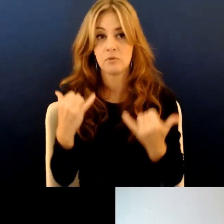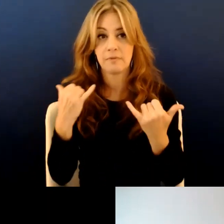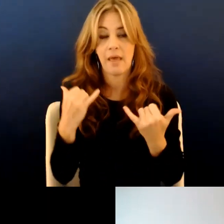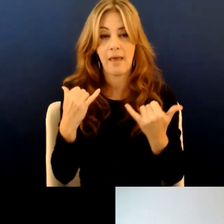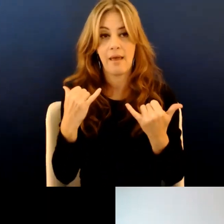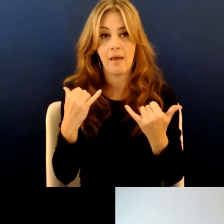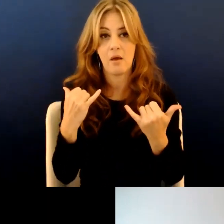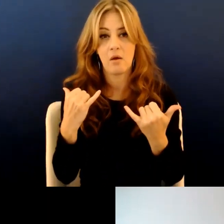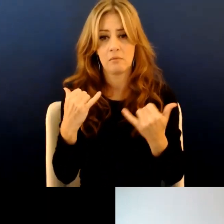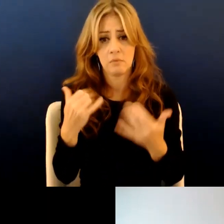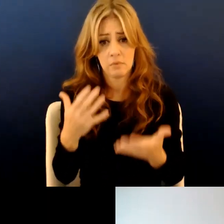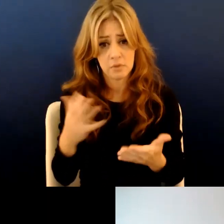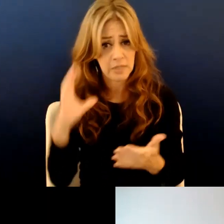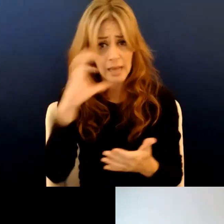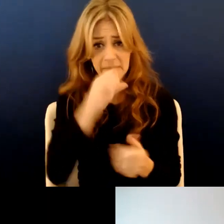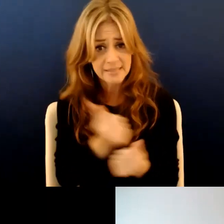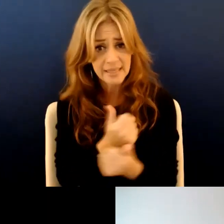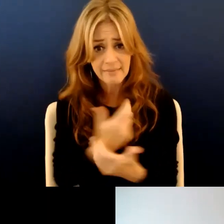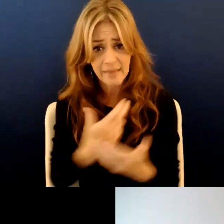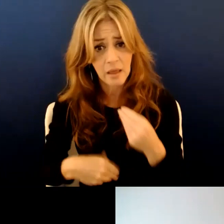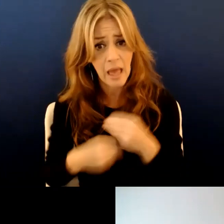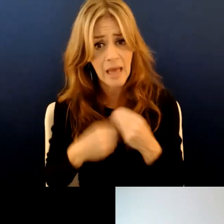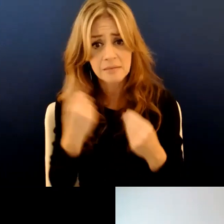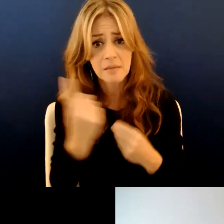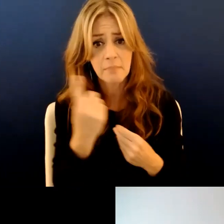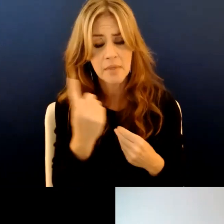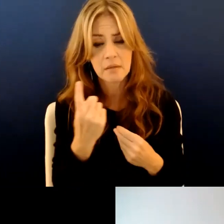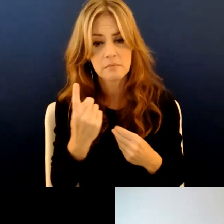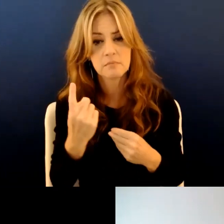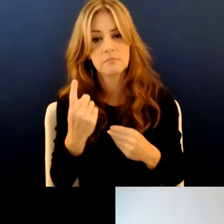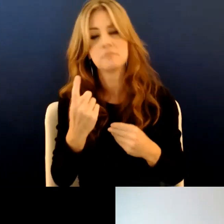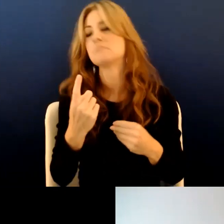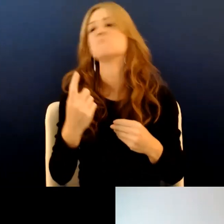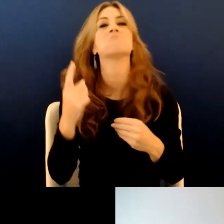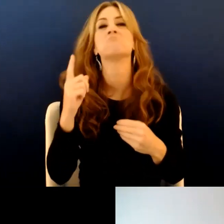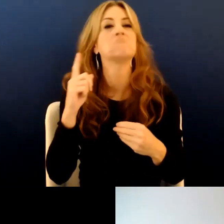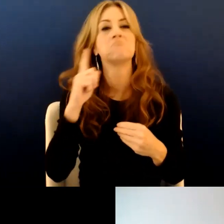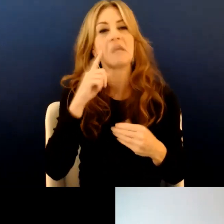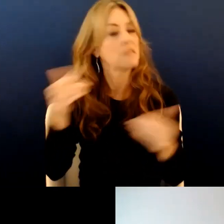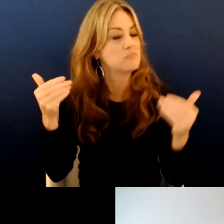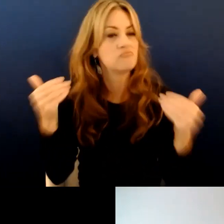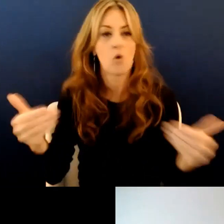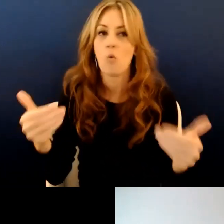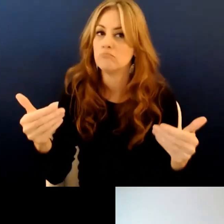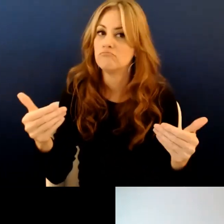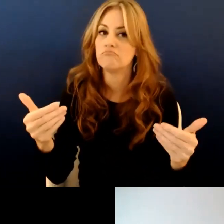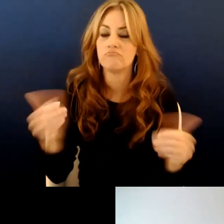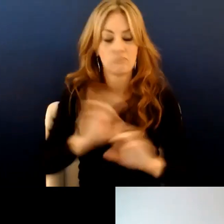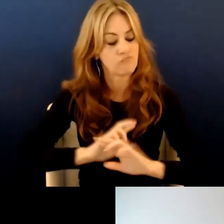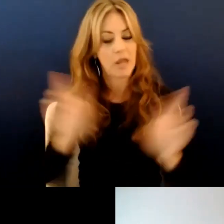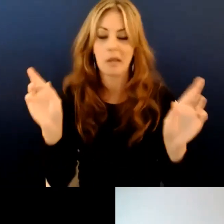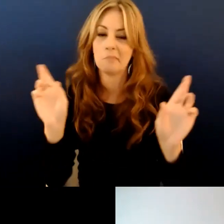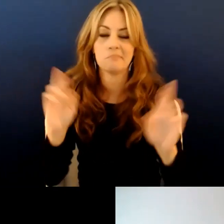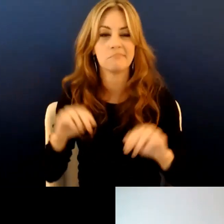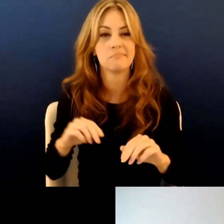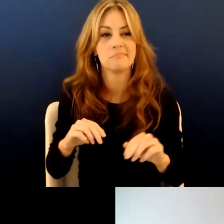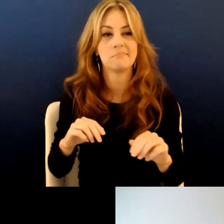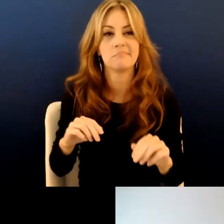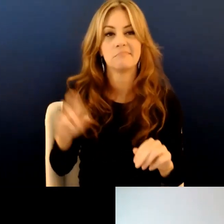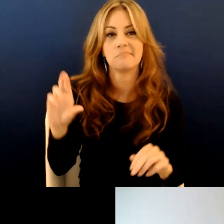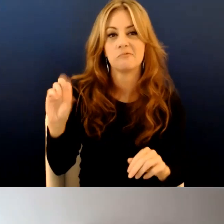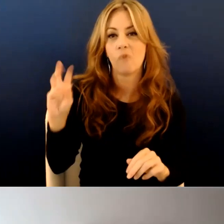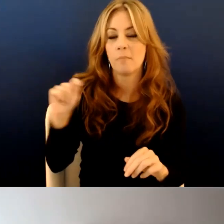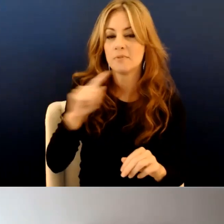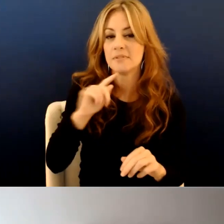do you have anything else you'd like to add? Yeah, I think we should go for it right now. Okay, with that, I'd like to introduce